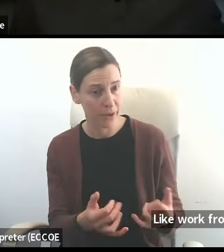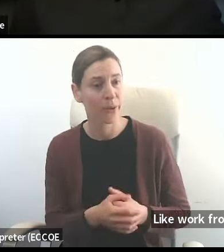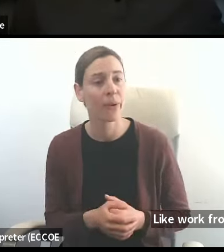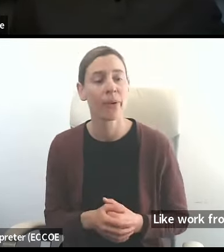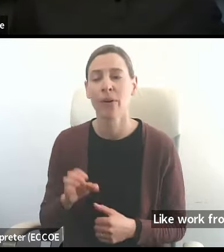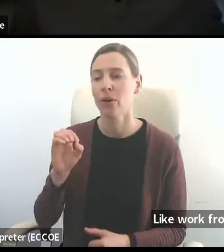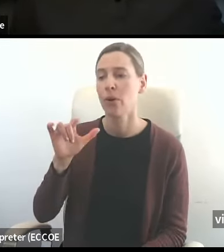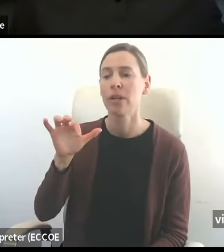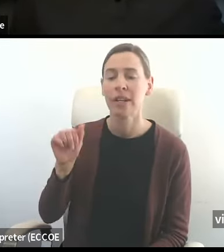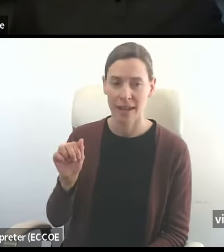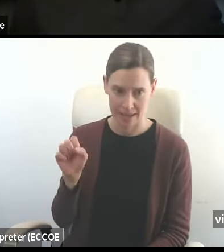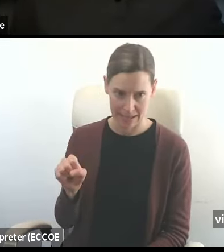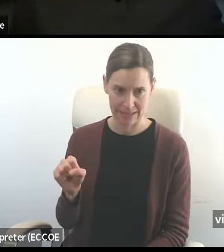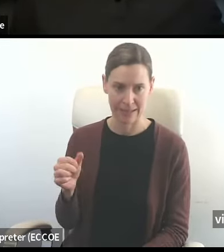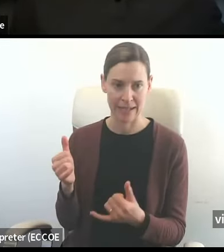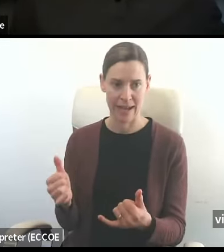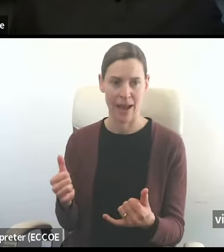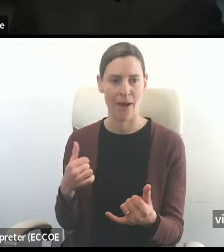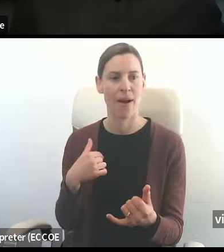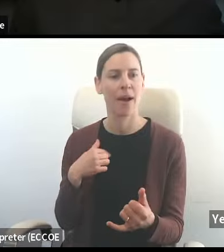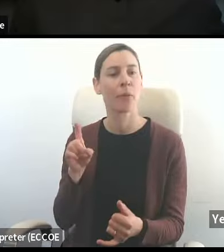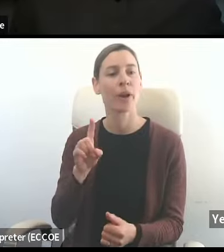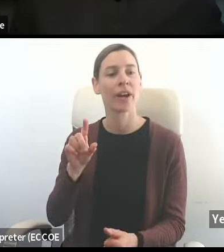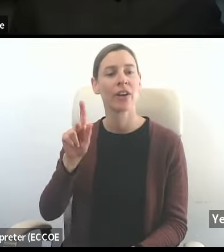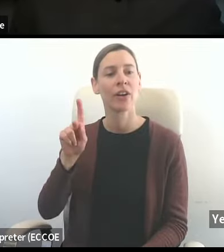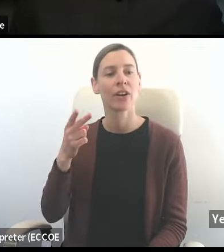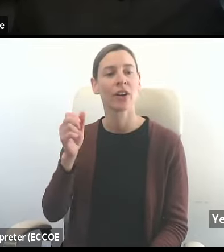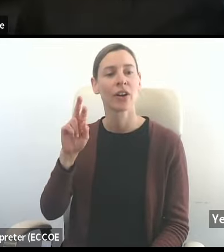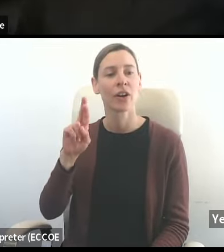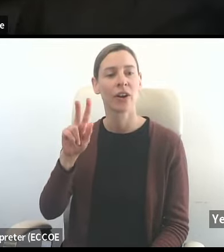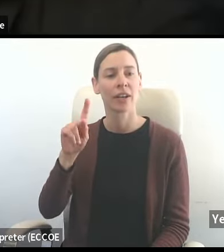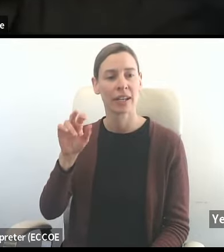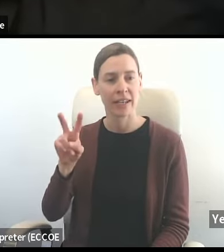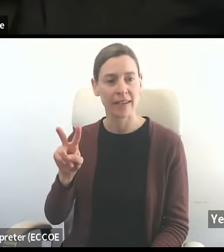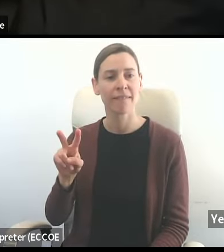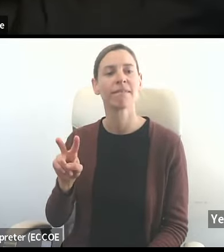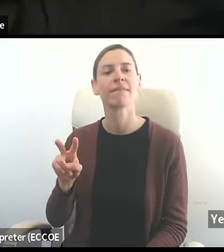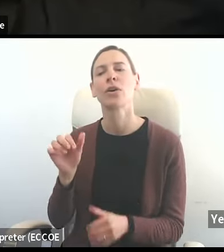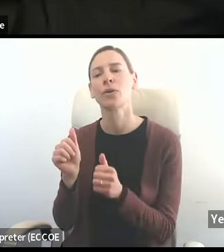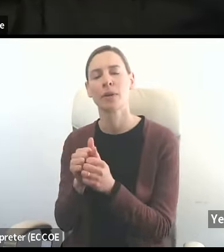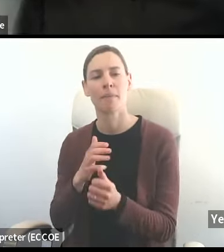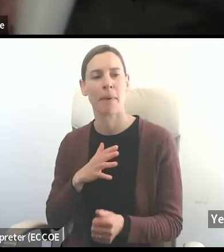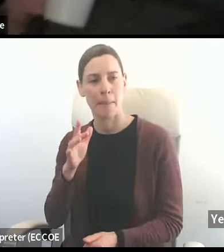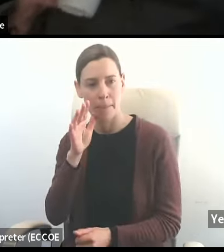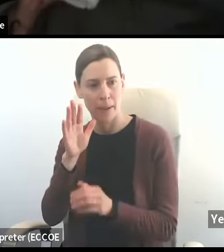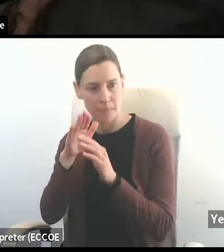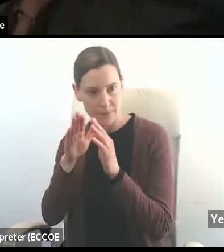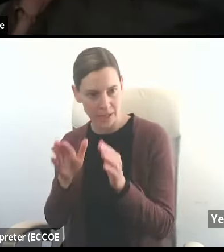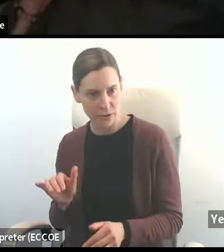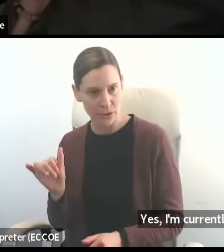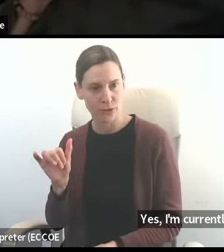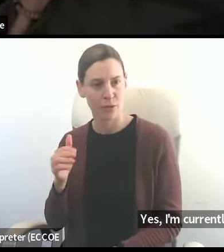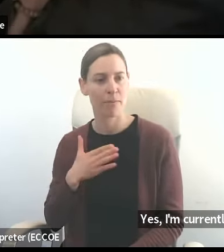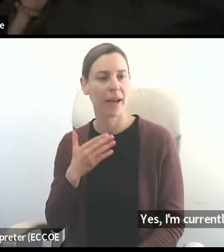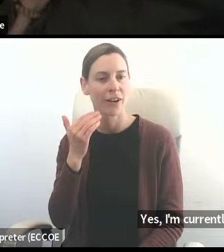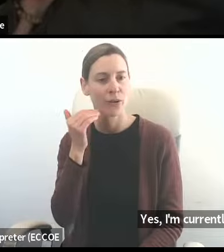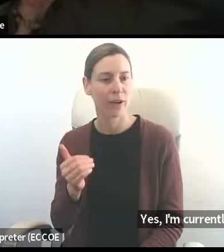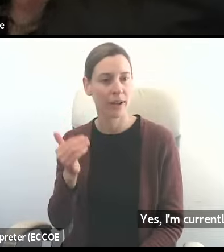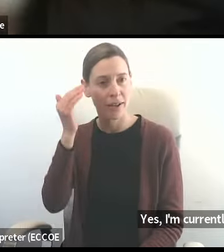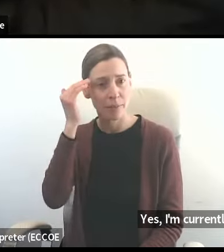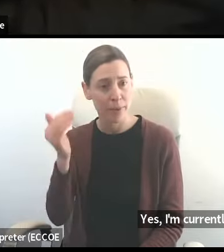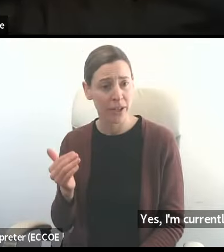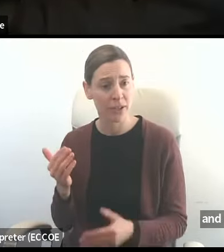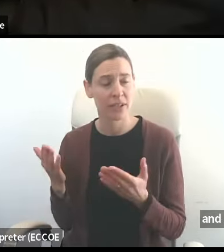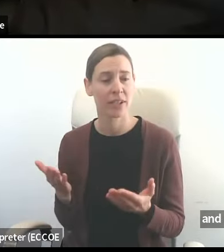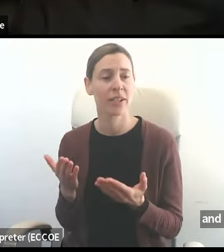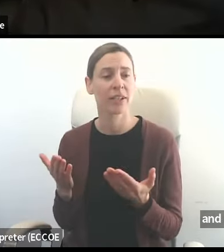Yes, I'm currently in Kharkiv, where like my mom's here and my grandparents are here. But like I'm